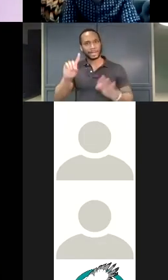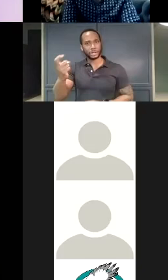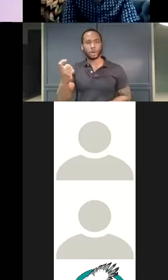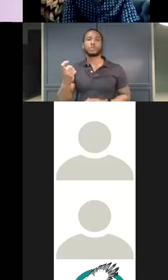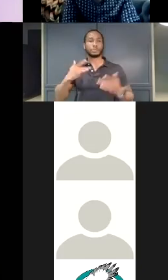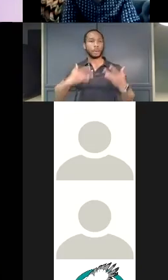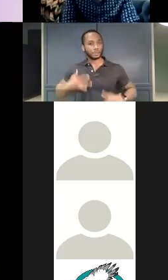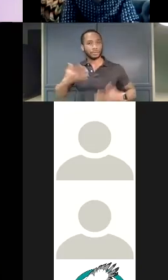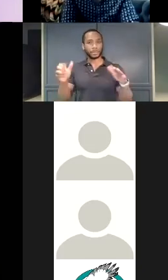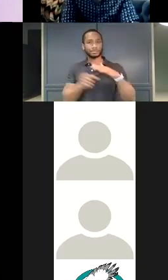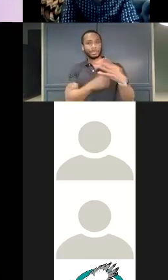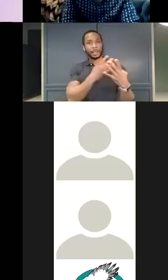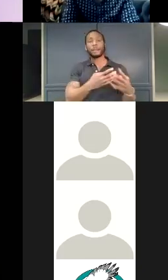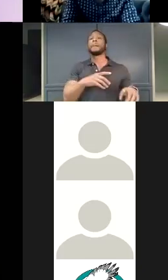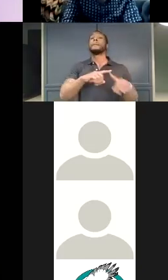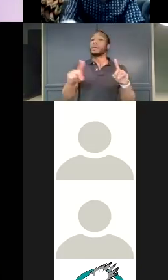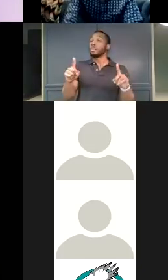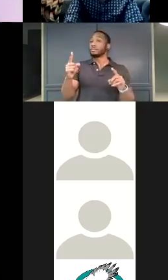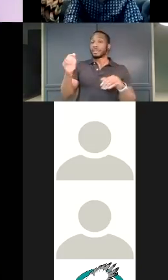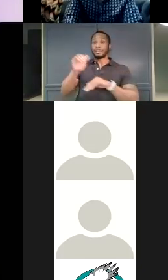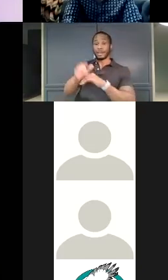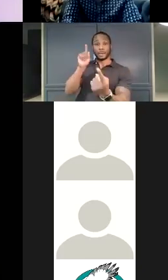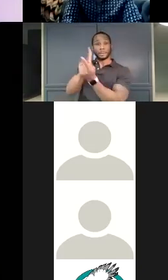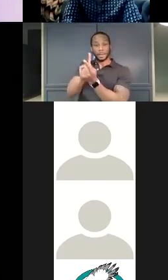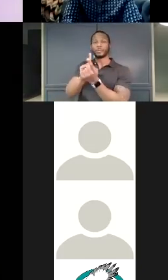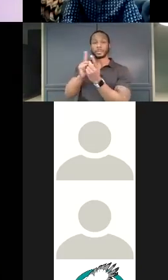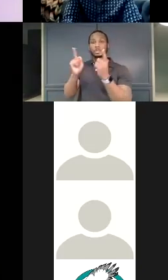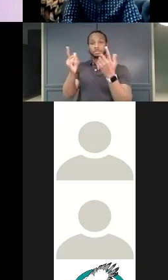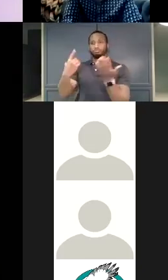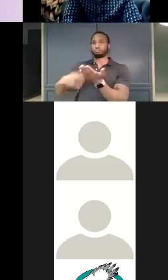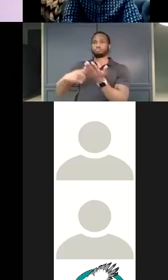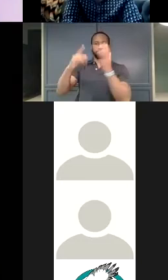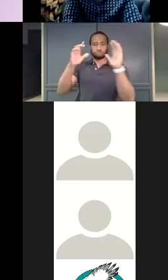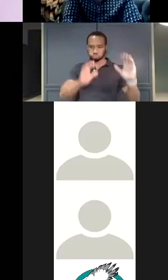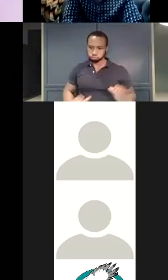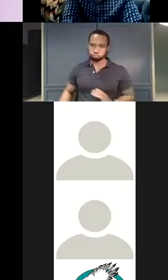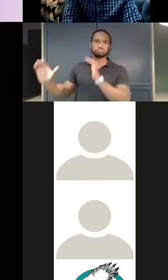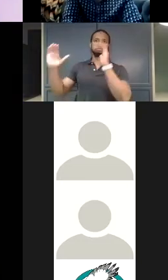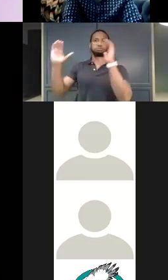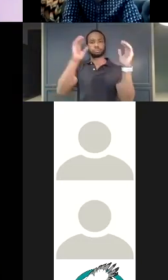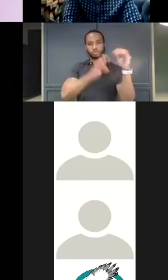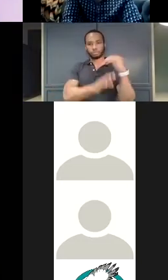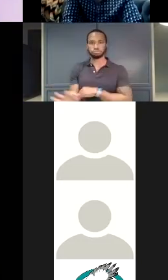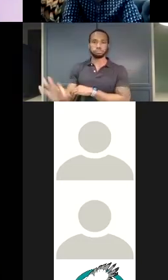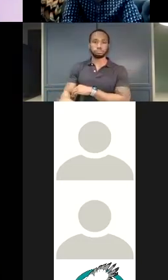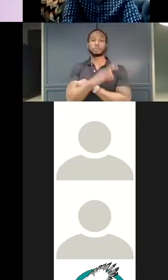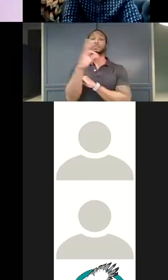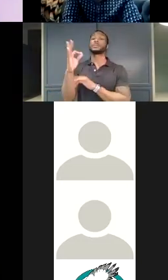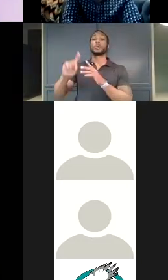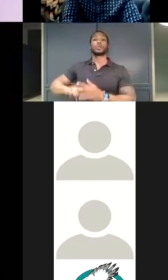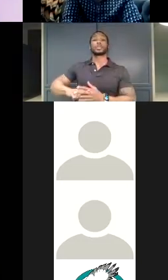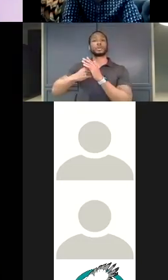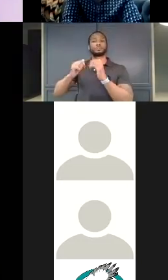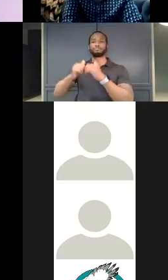locked up. And the night we met, we stayed up all night till the sun rose, and we wrote, we decided to start this